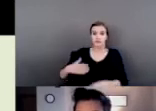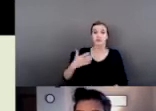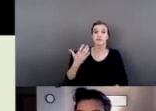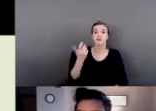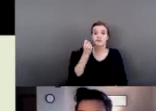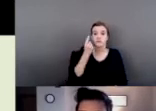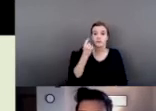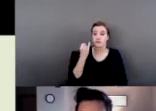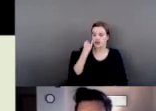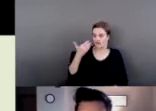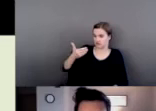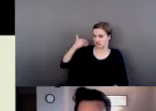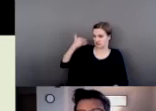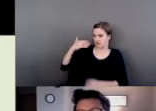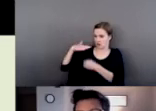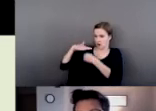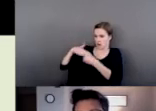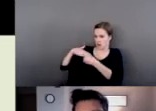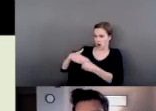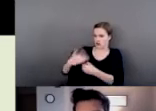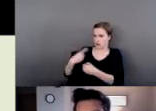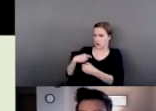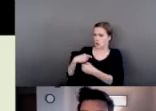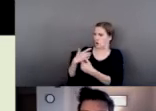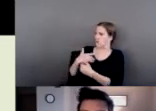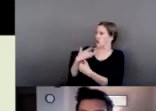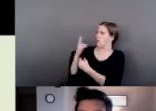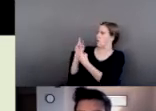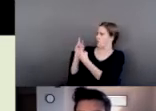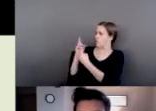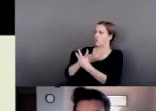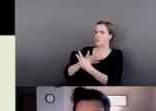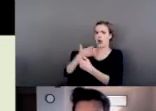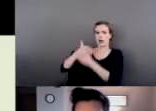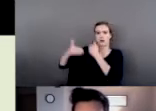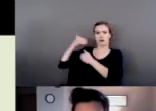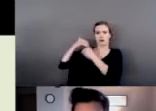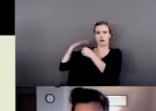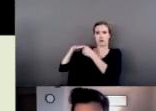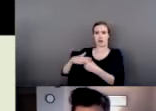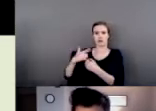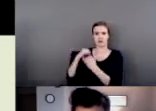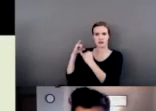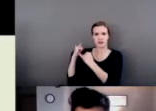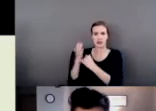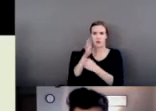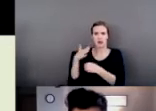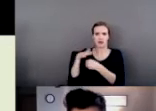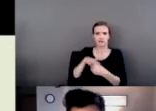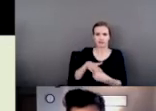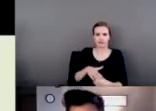it, and then that it just manifests and continues as we, you know, pass down generation to